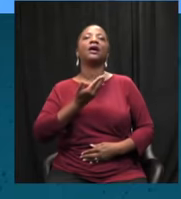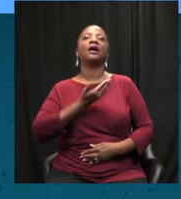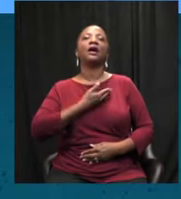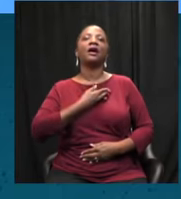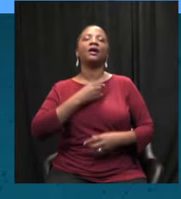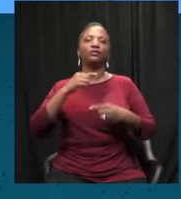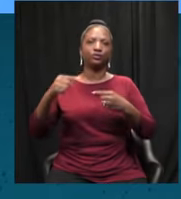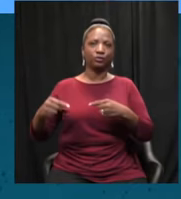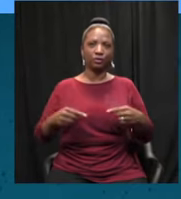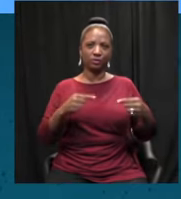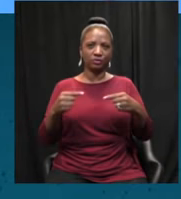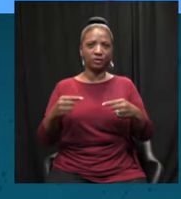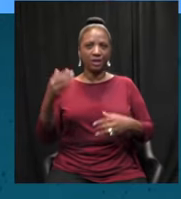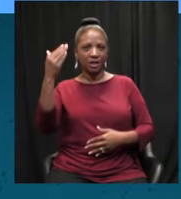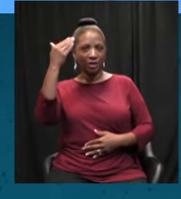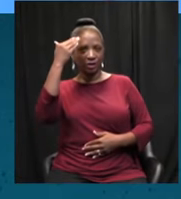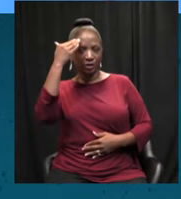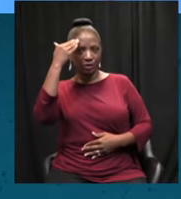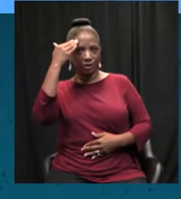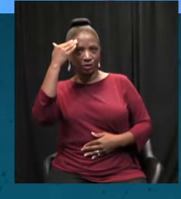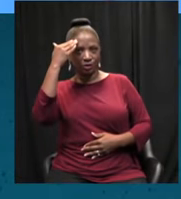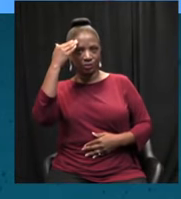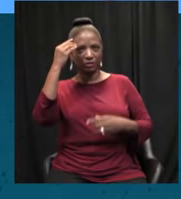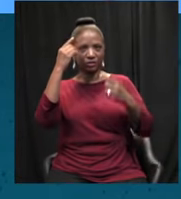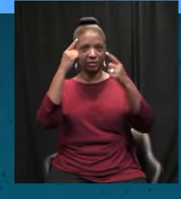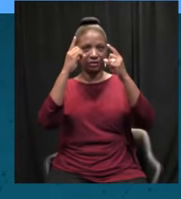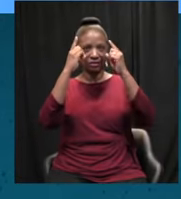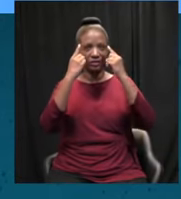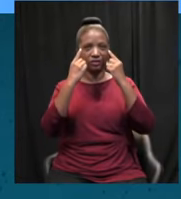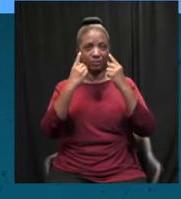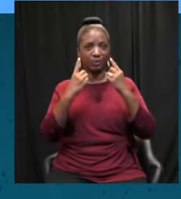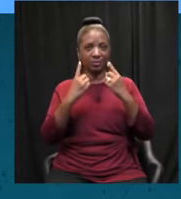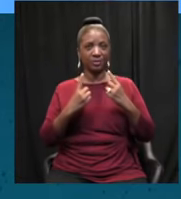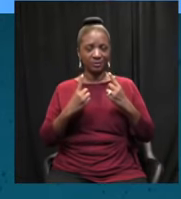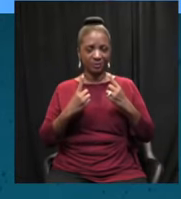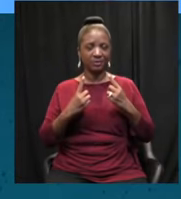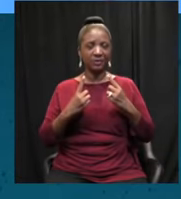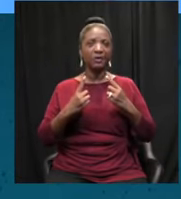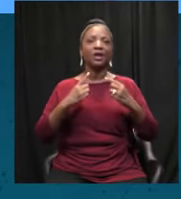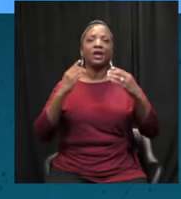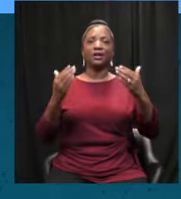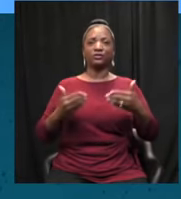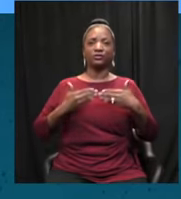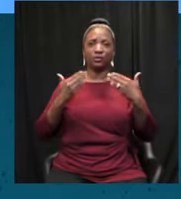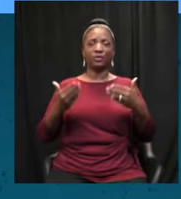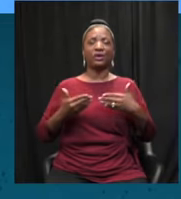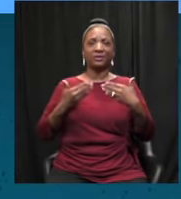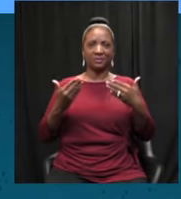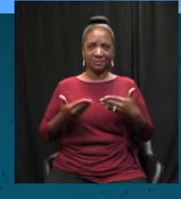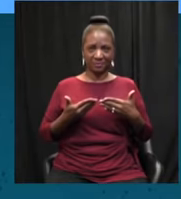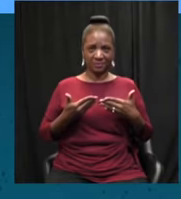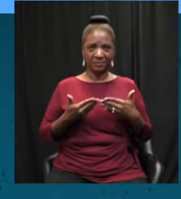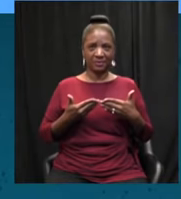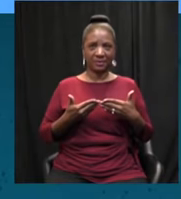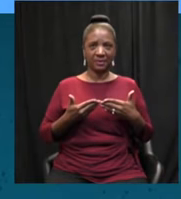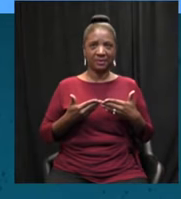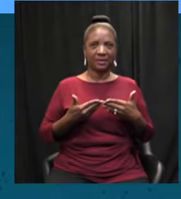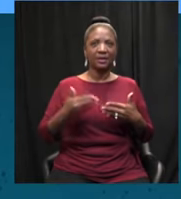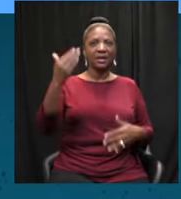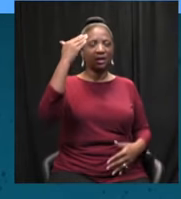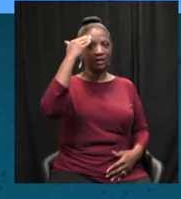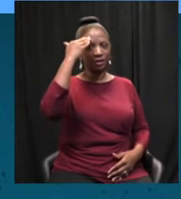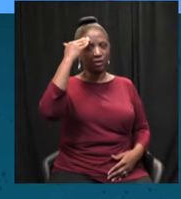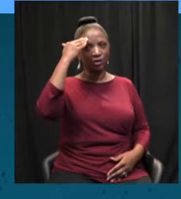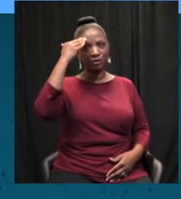He knows what it's like to be disappointed. He knows what it's like to have joy, but he knows what it's like